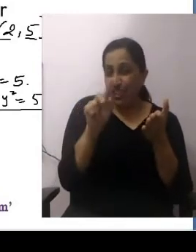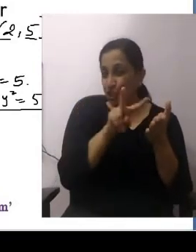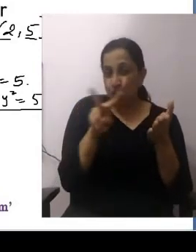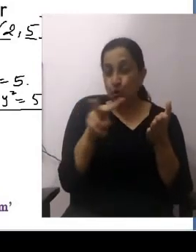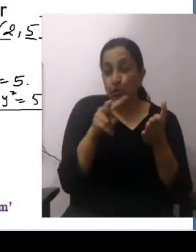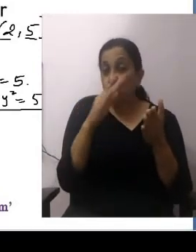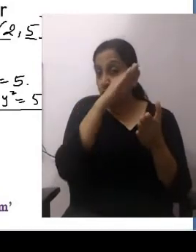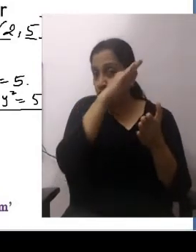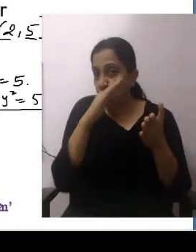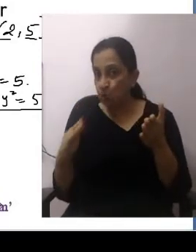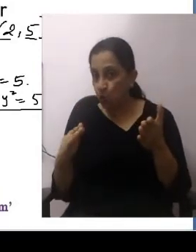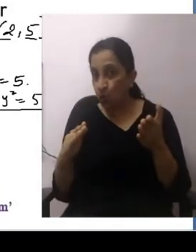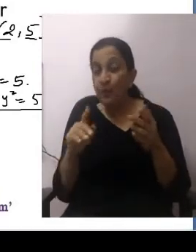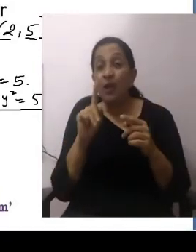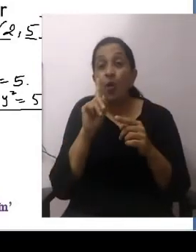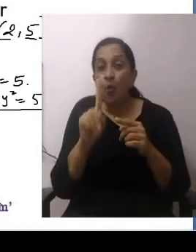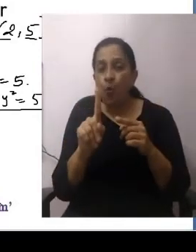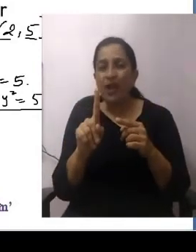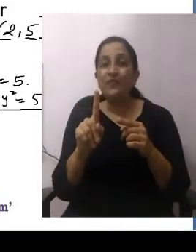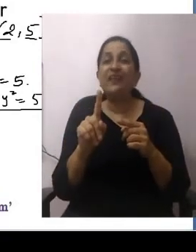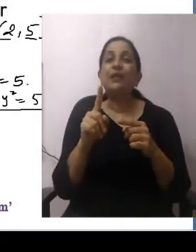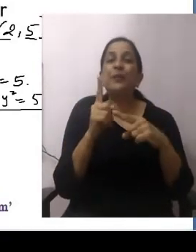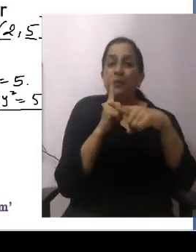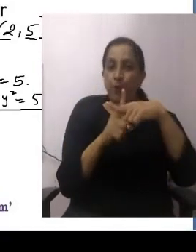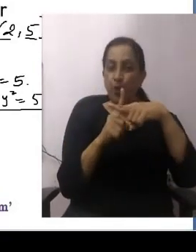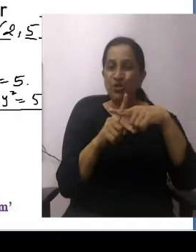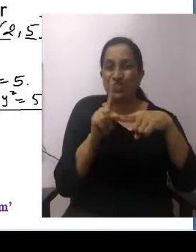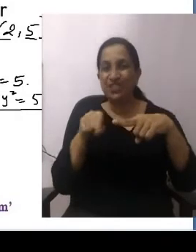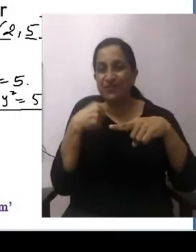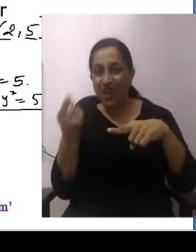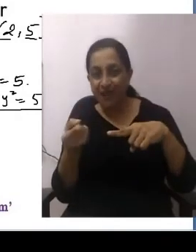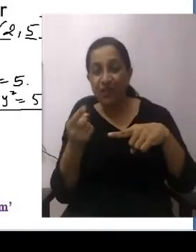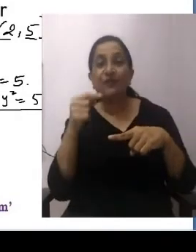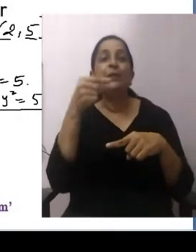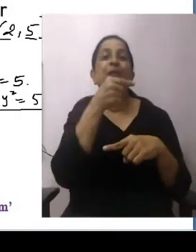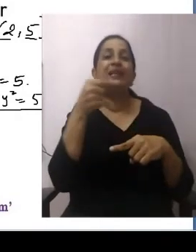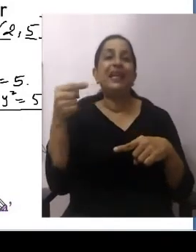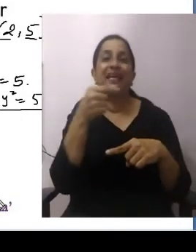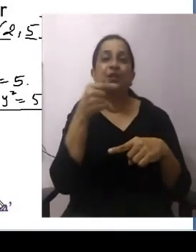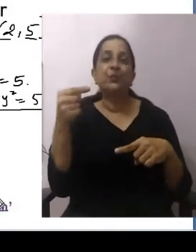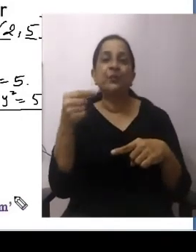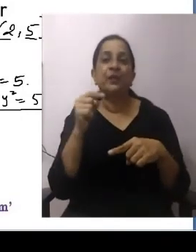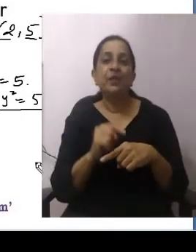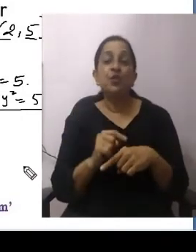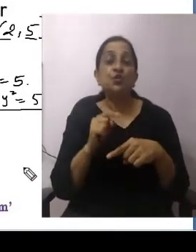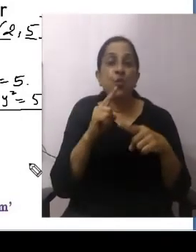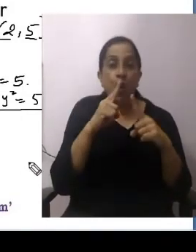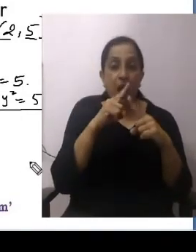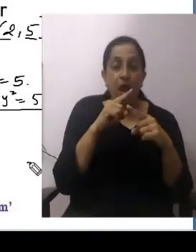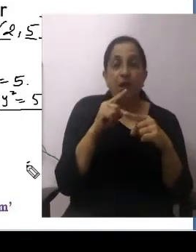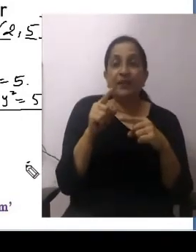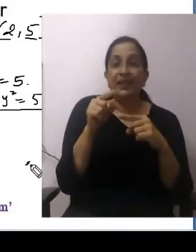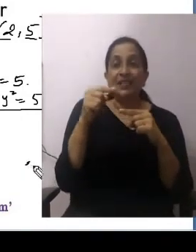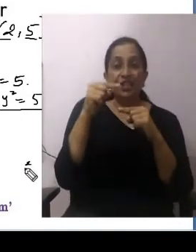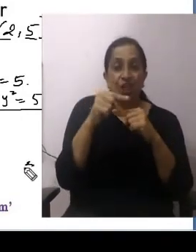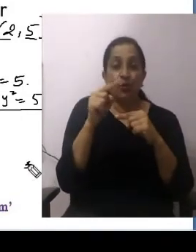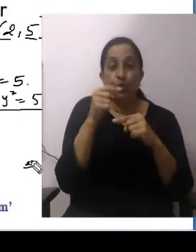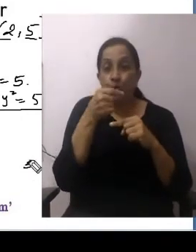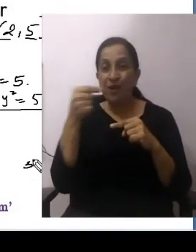one is positive, then other one will be minus of that. That is mm dash equals minus 1. If one is